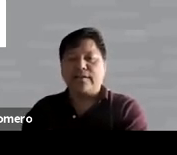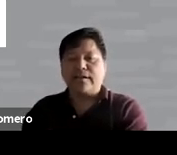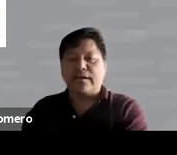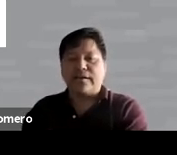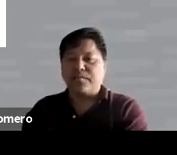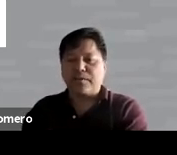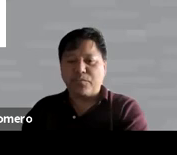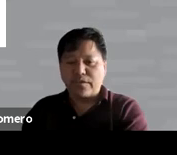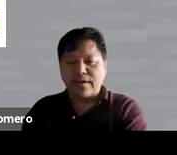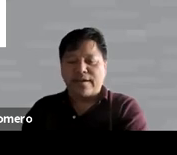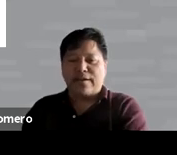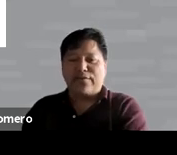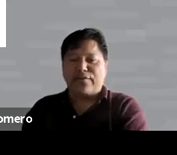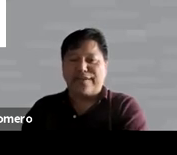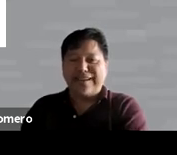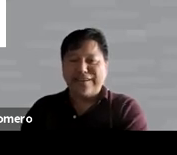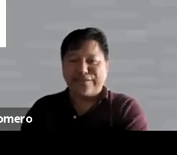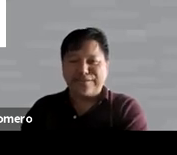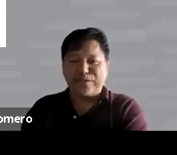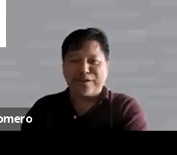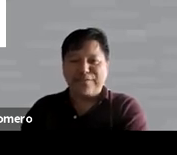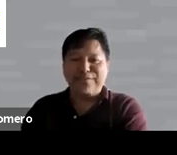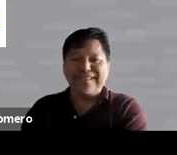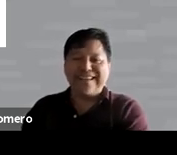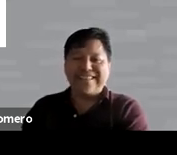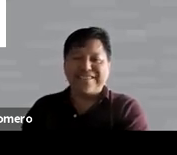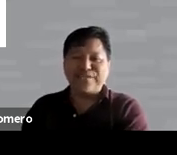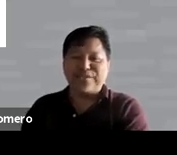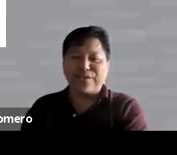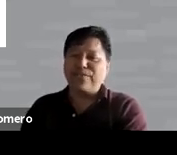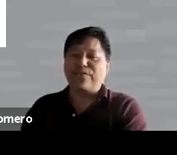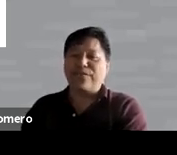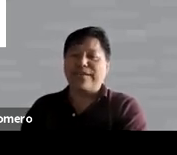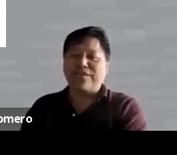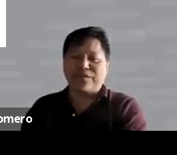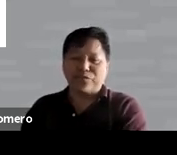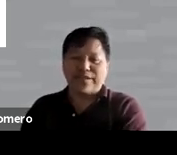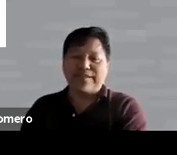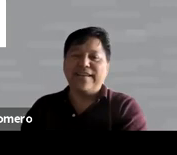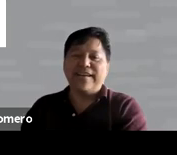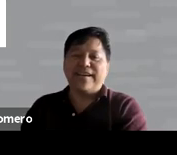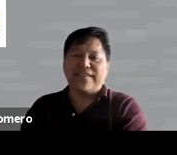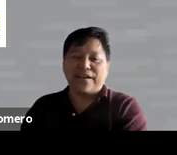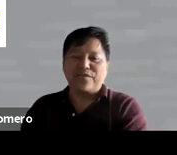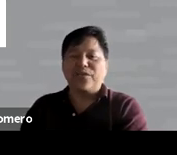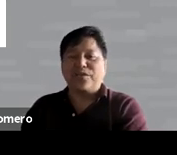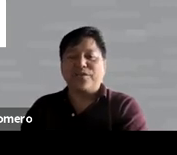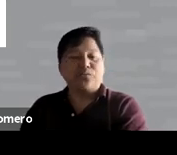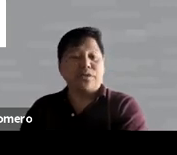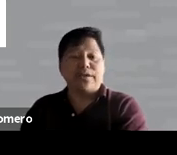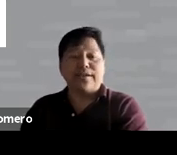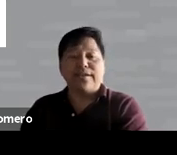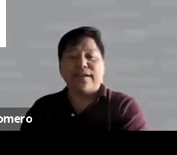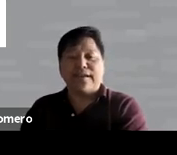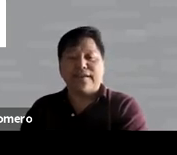credits, it's probably more than enough for these programs. There's one of 3, you can win $1,000